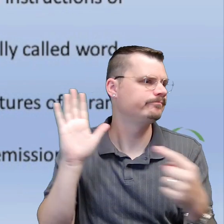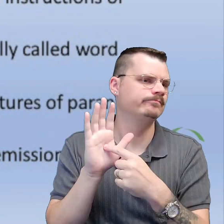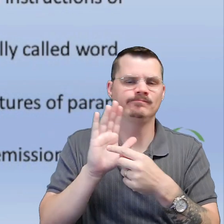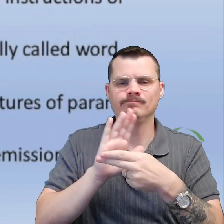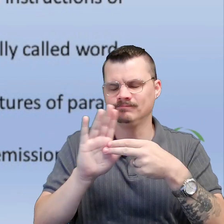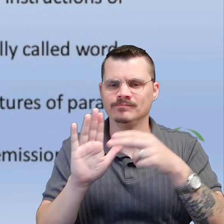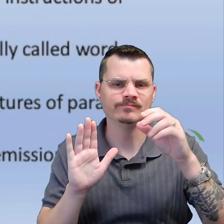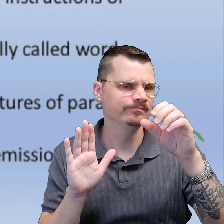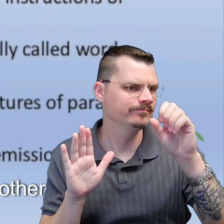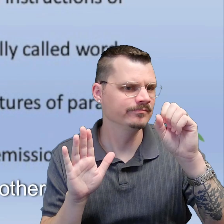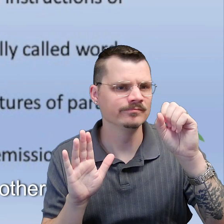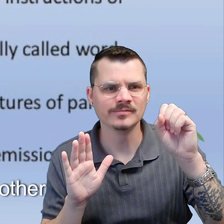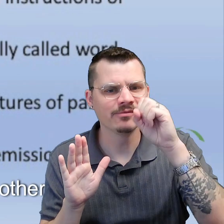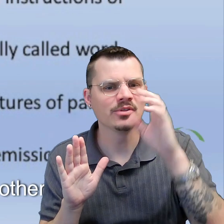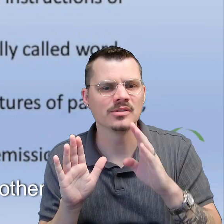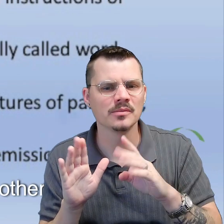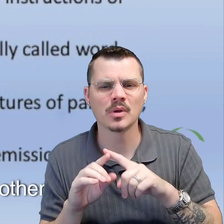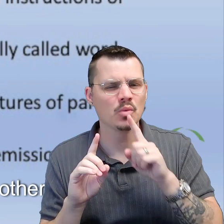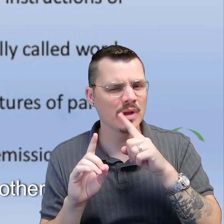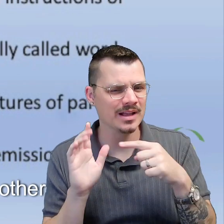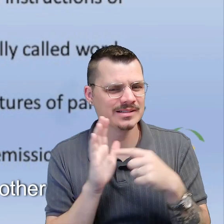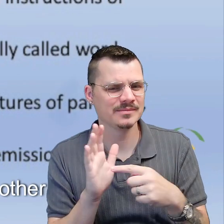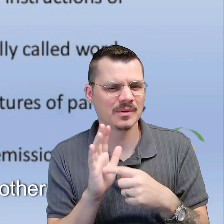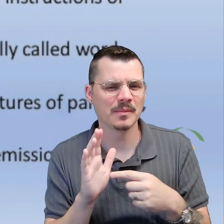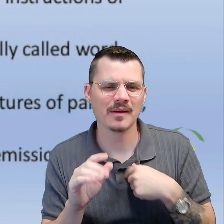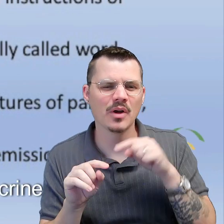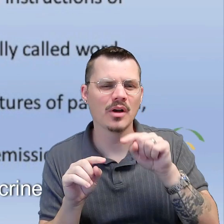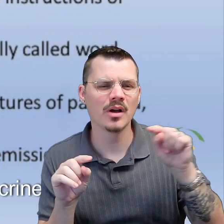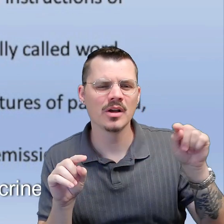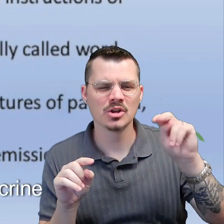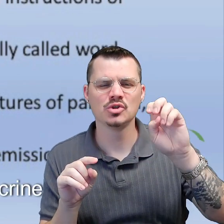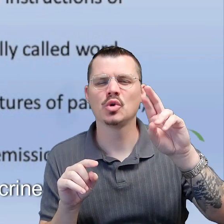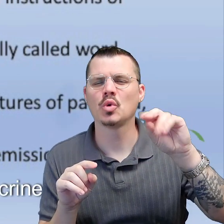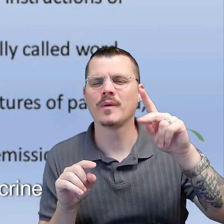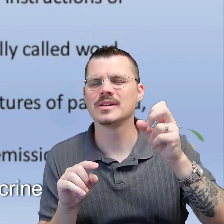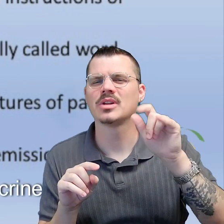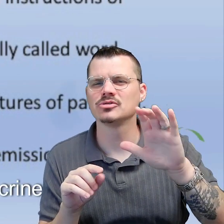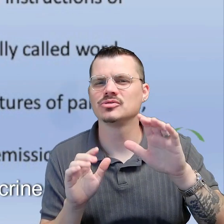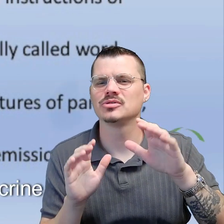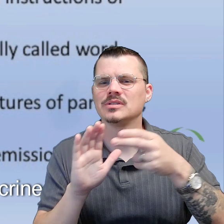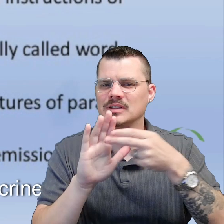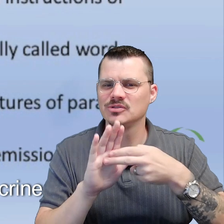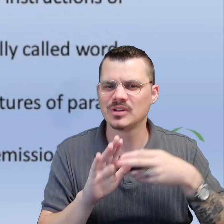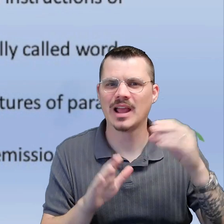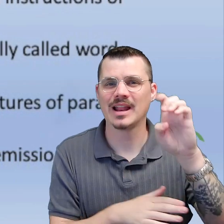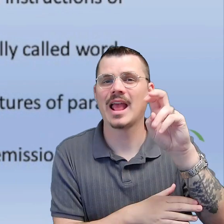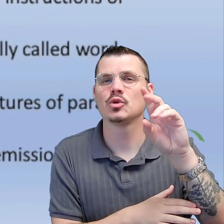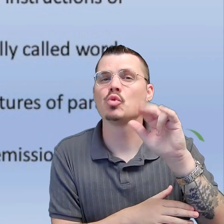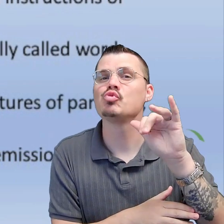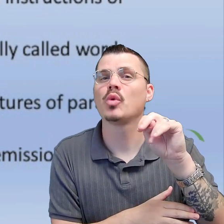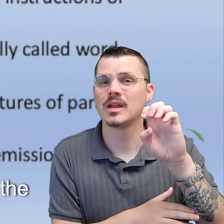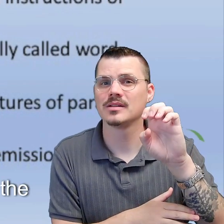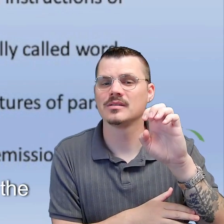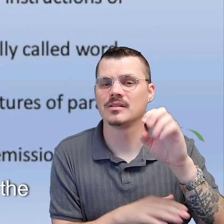of schizophrenia, in fact, it's a symptom of a whole lot of other neurophysiologic conditions and endocrine